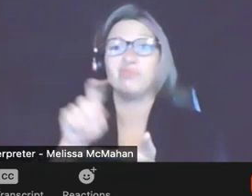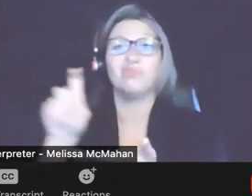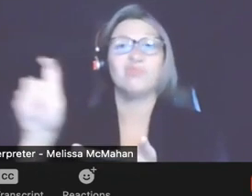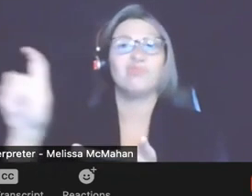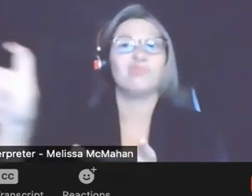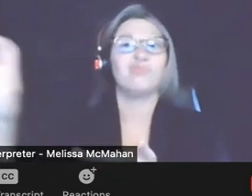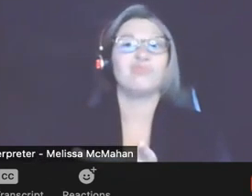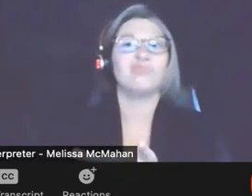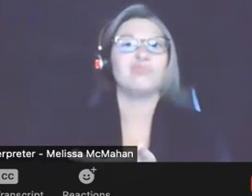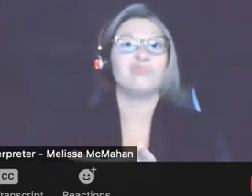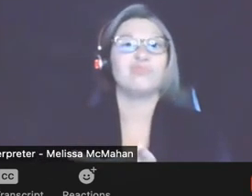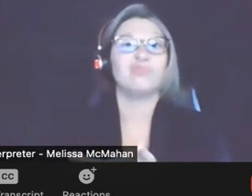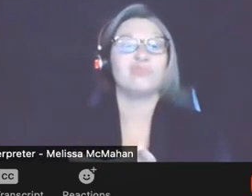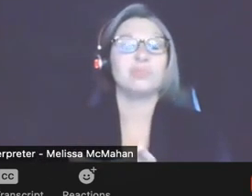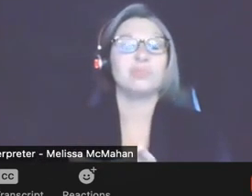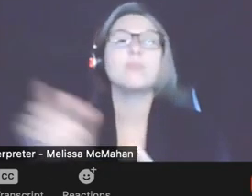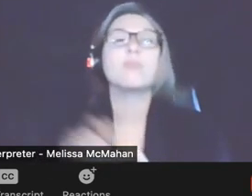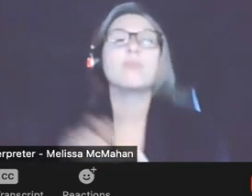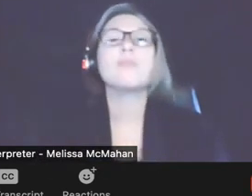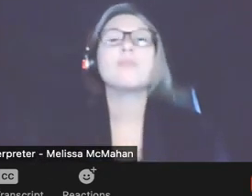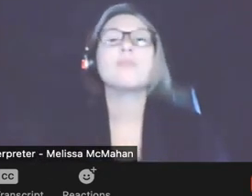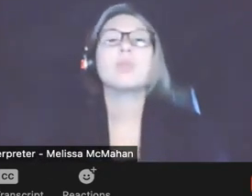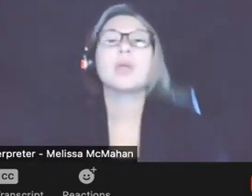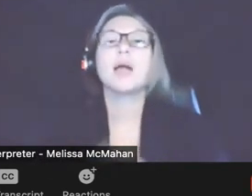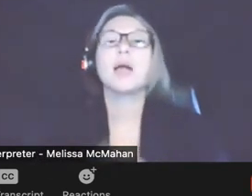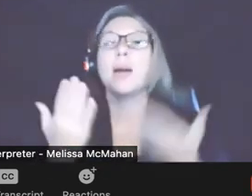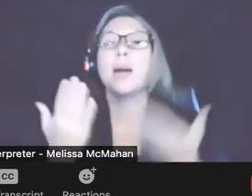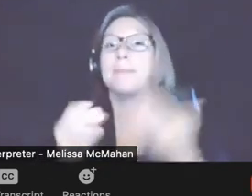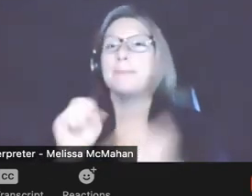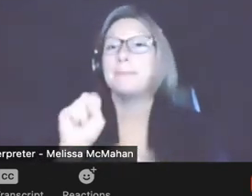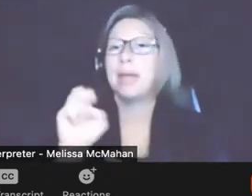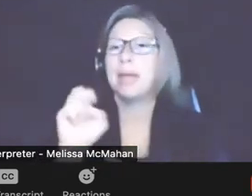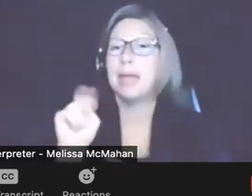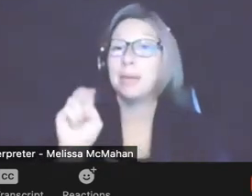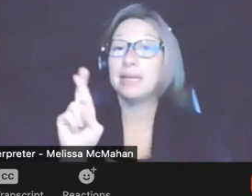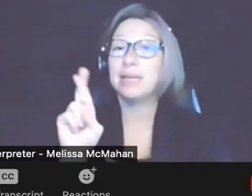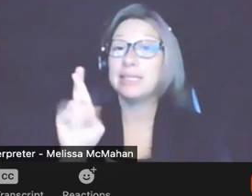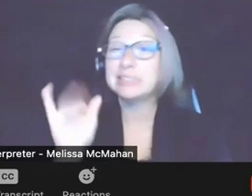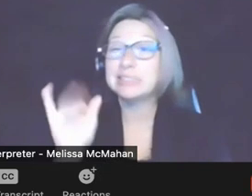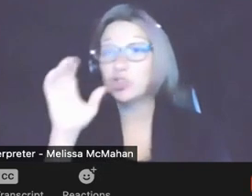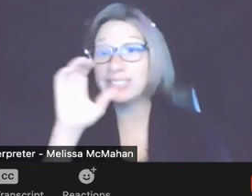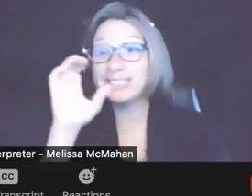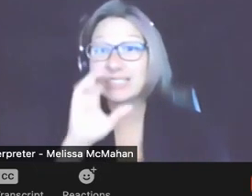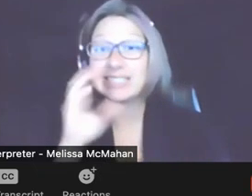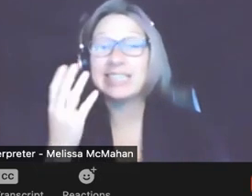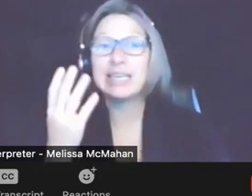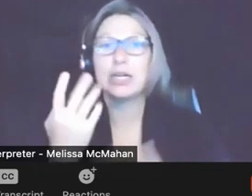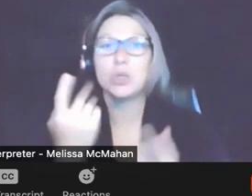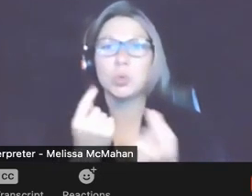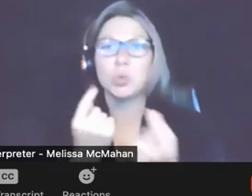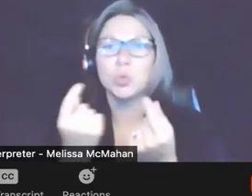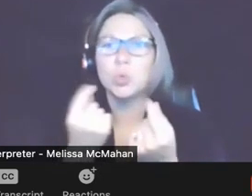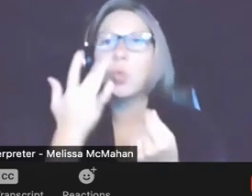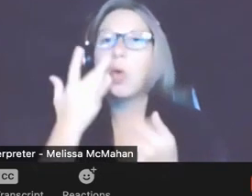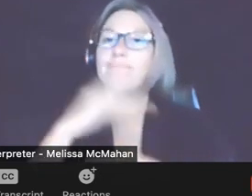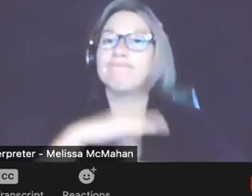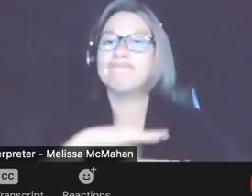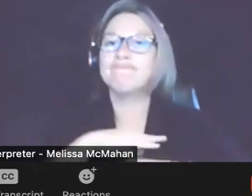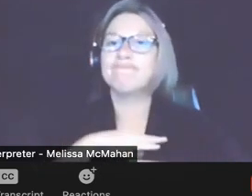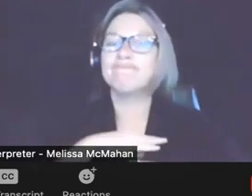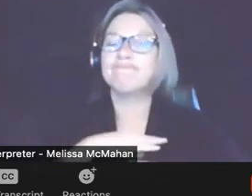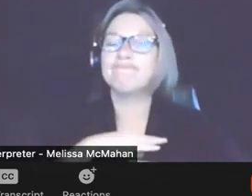room. This can also be sensory seeking behaviors, things that they do just to meet a need. But it